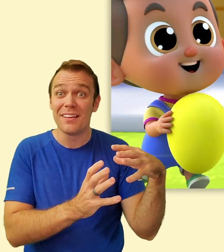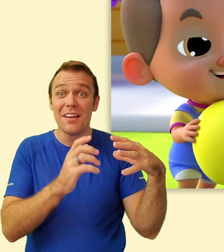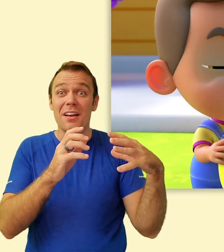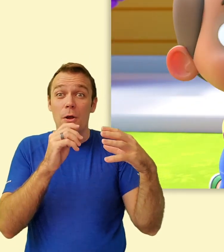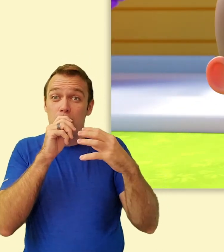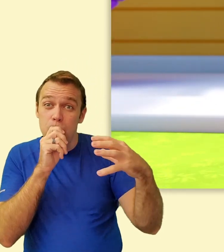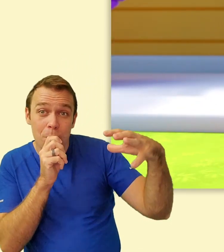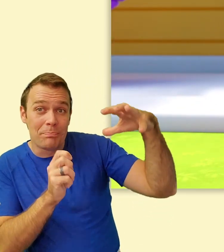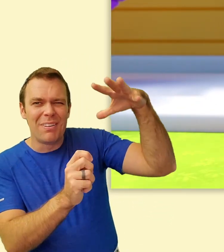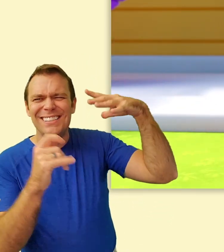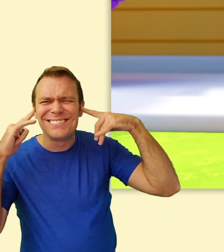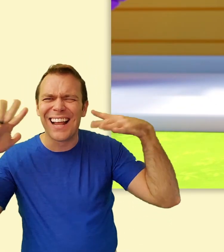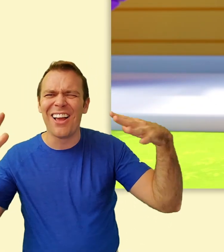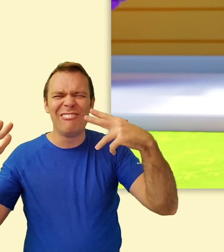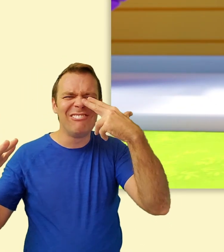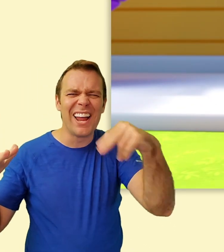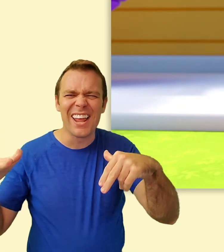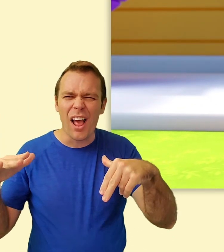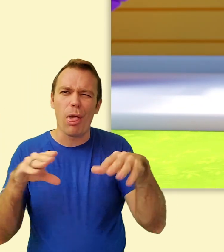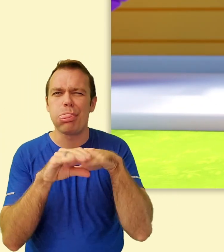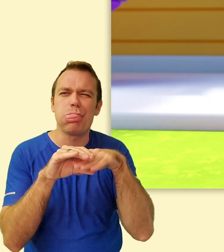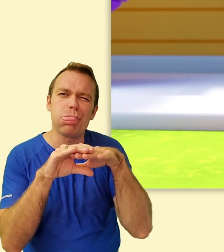Balloons make funny sounds.